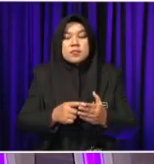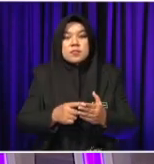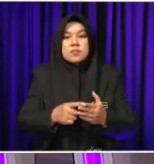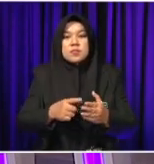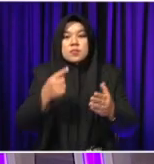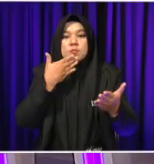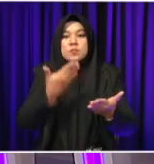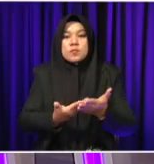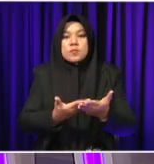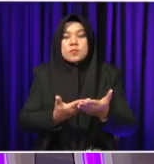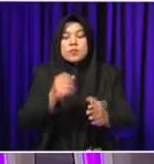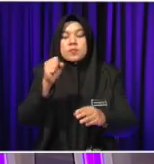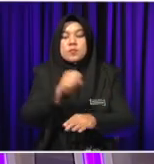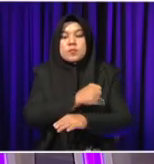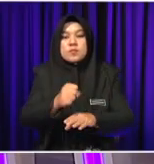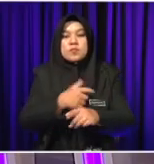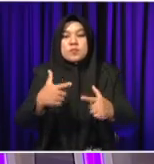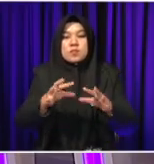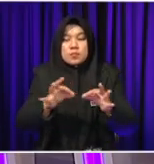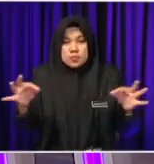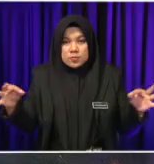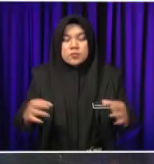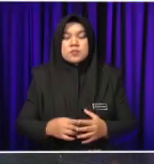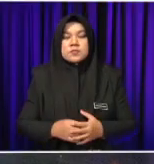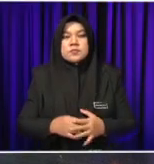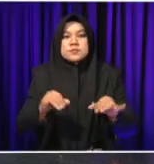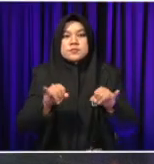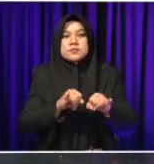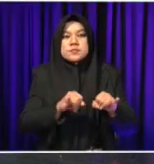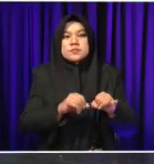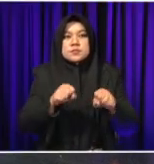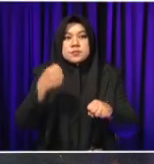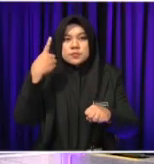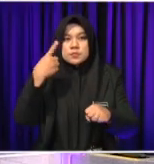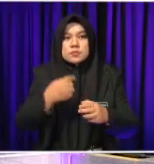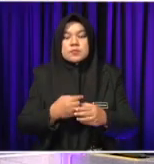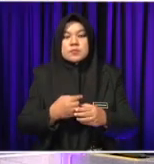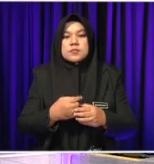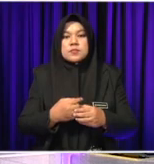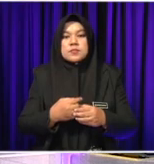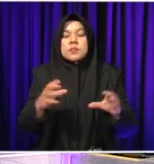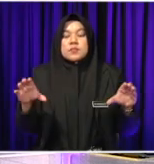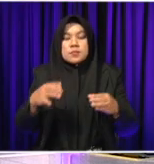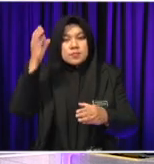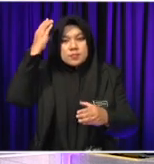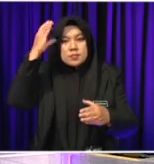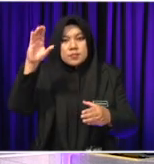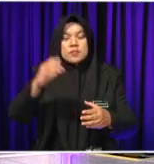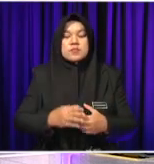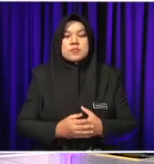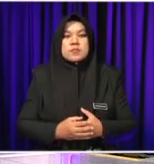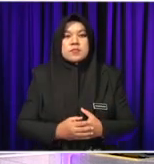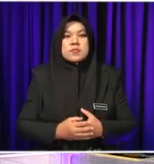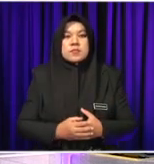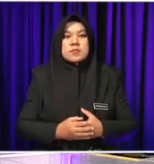song lyrics. Yes. All right? And it's not just not about understanding it, it's also about creating creativity as well. Exactly.